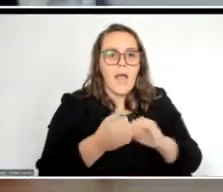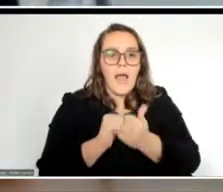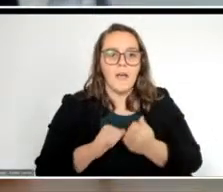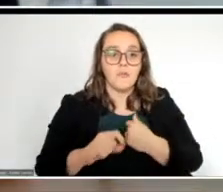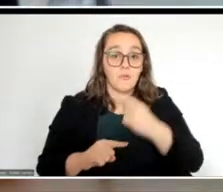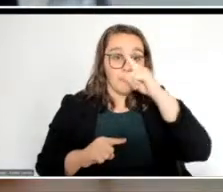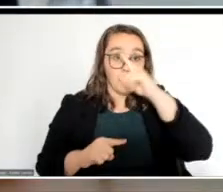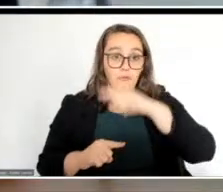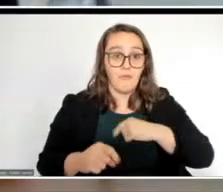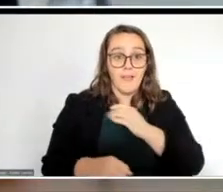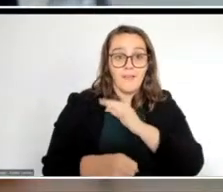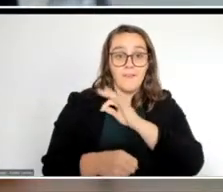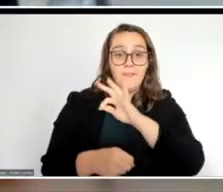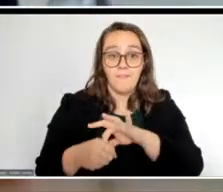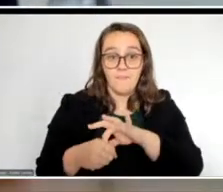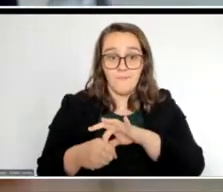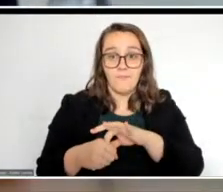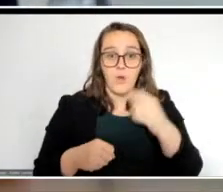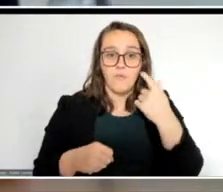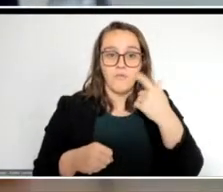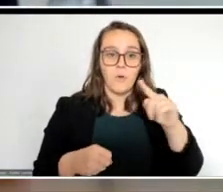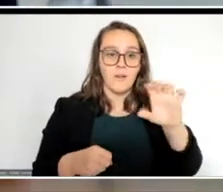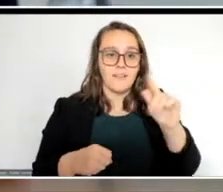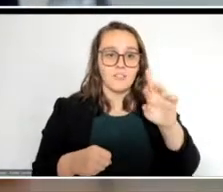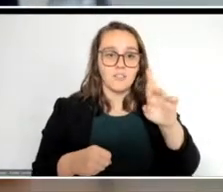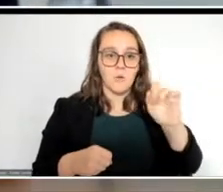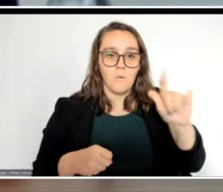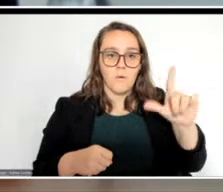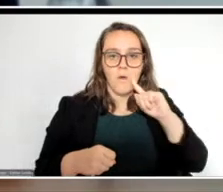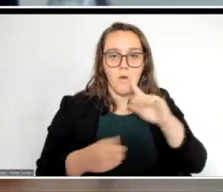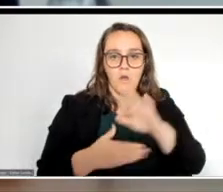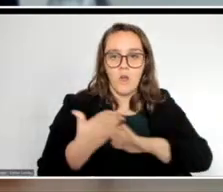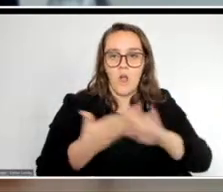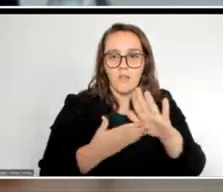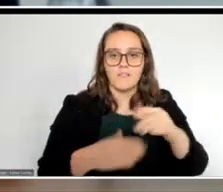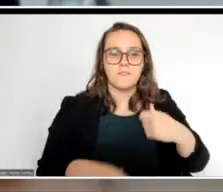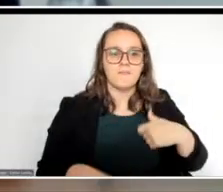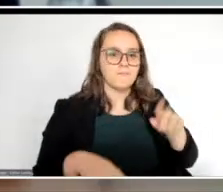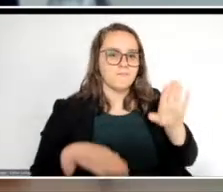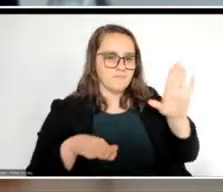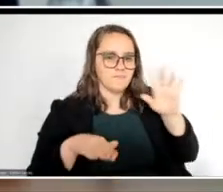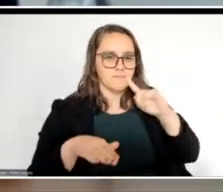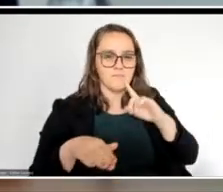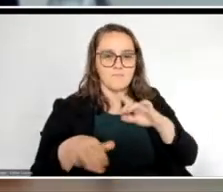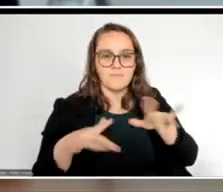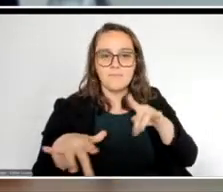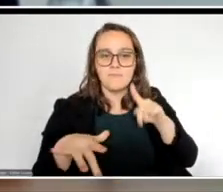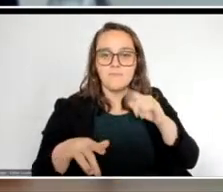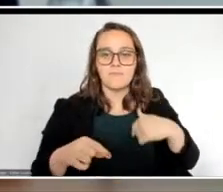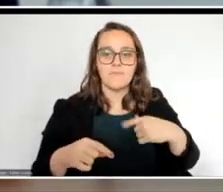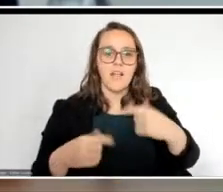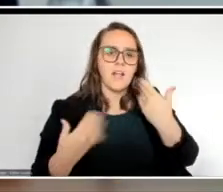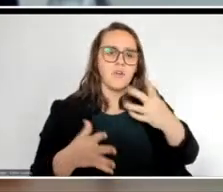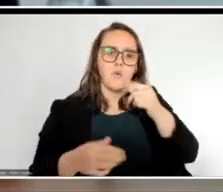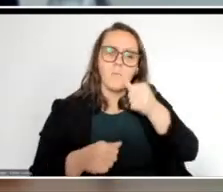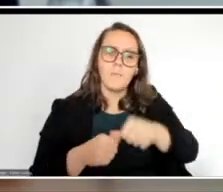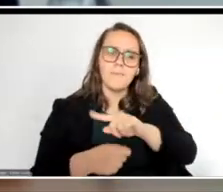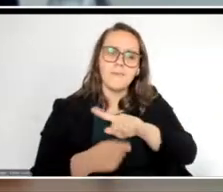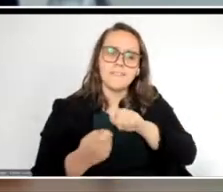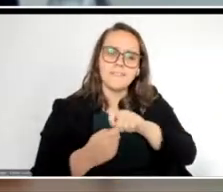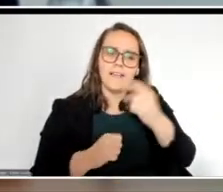When I received the call, again, I don't remember the exact date, it was from the White House